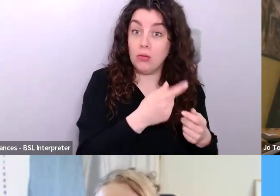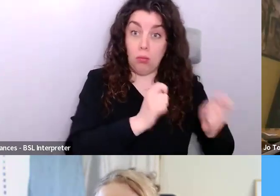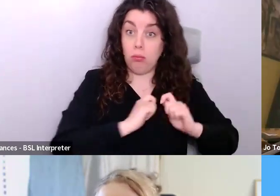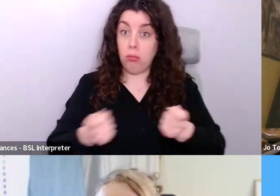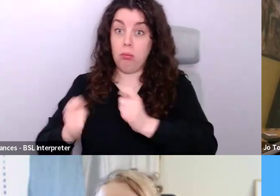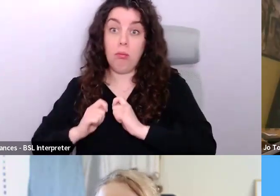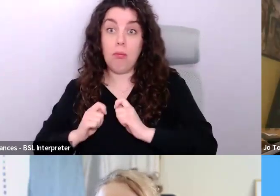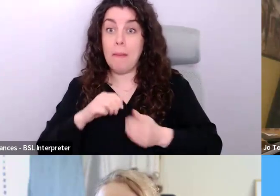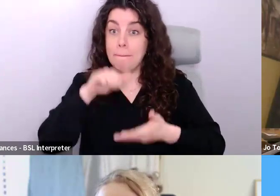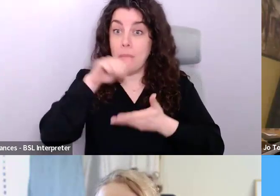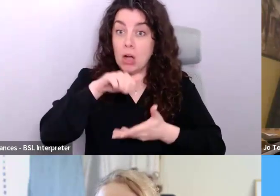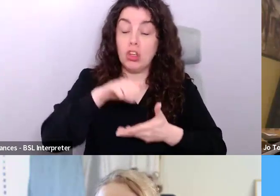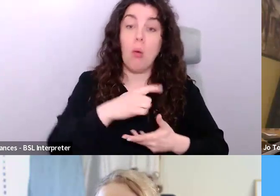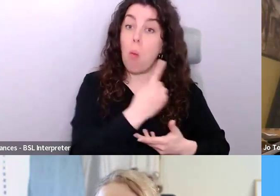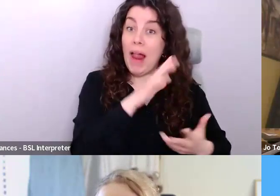self-employed work and one for